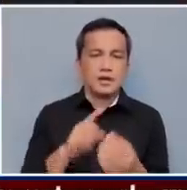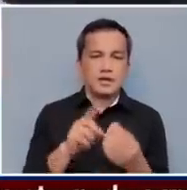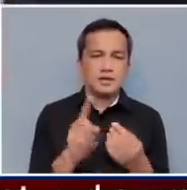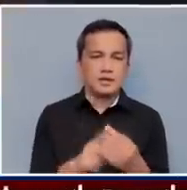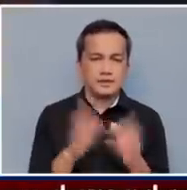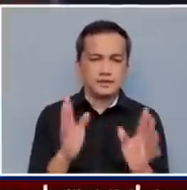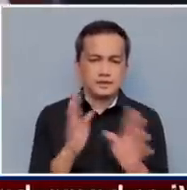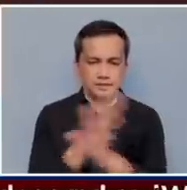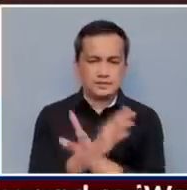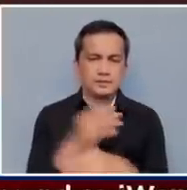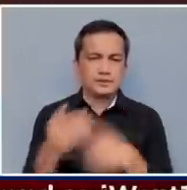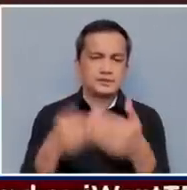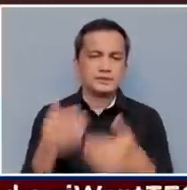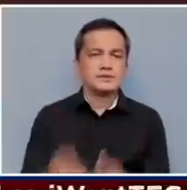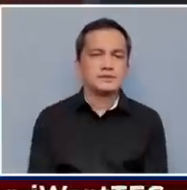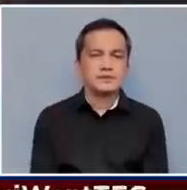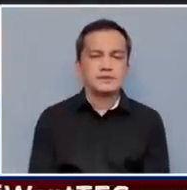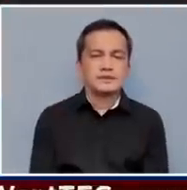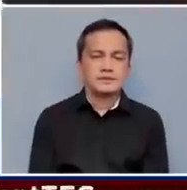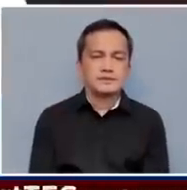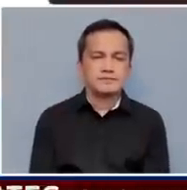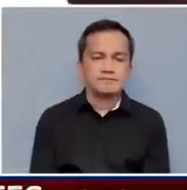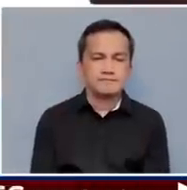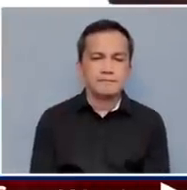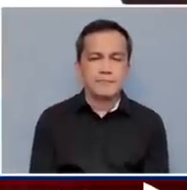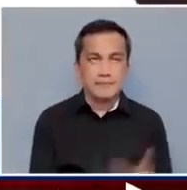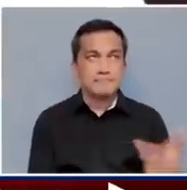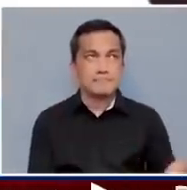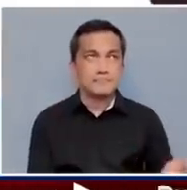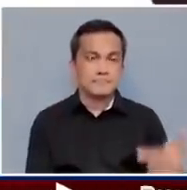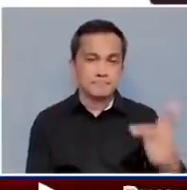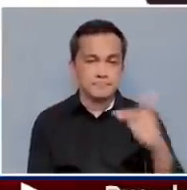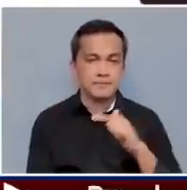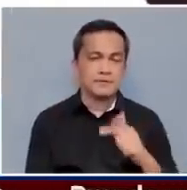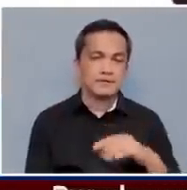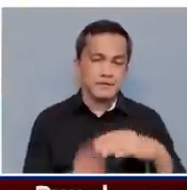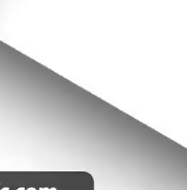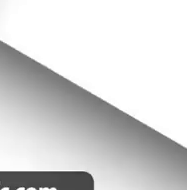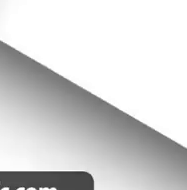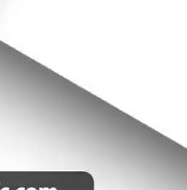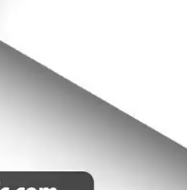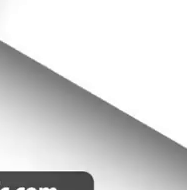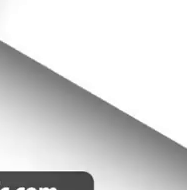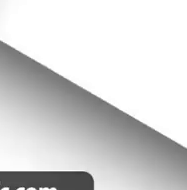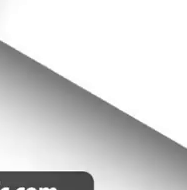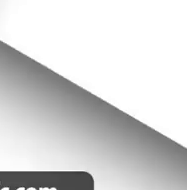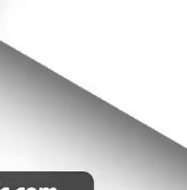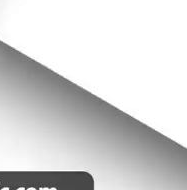transition process. Bianca Dava, ABS-CBN News.